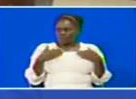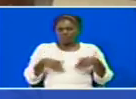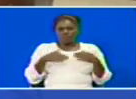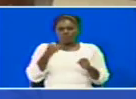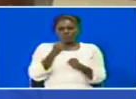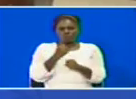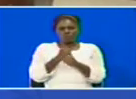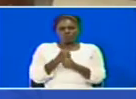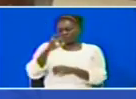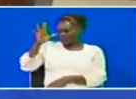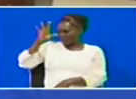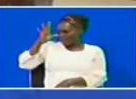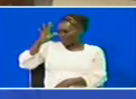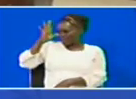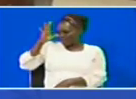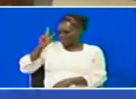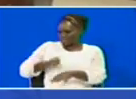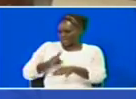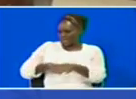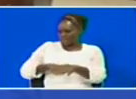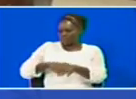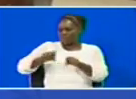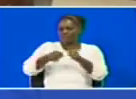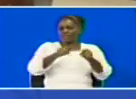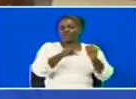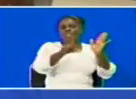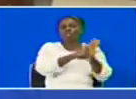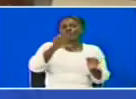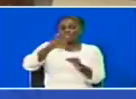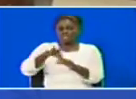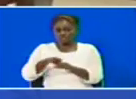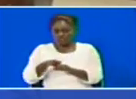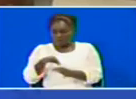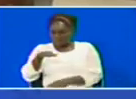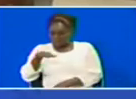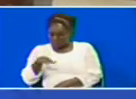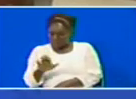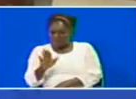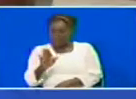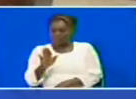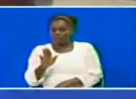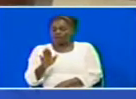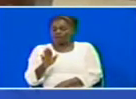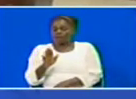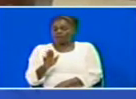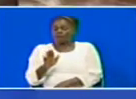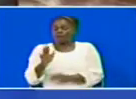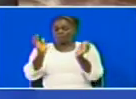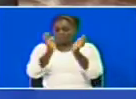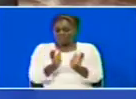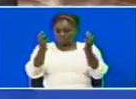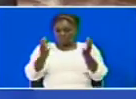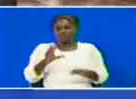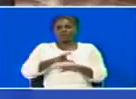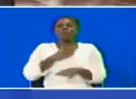out electoral malpractices, as a commission, we shall make sure they face the full force of the law. We